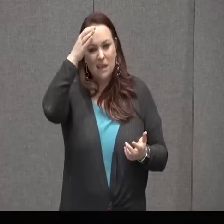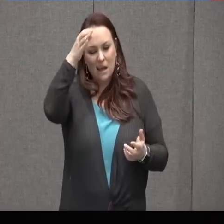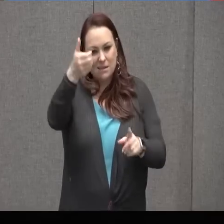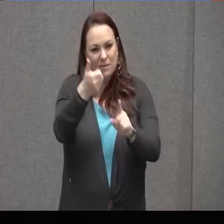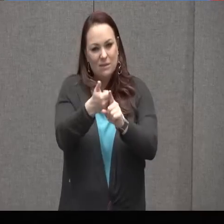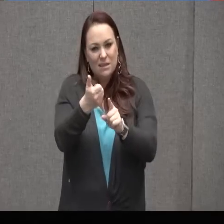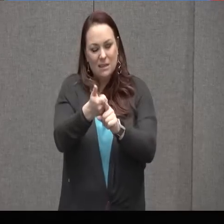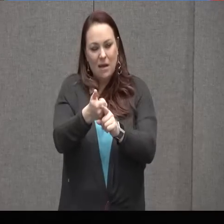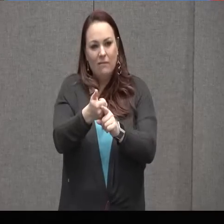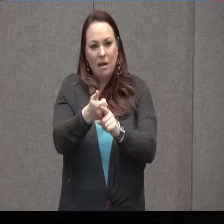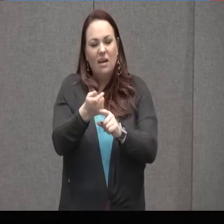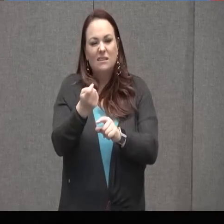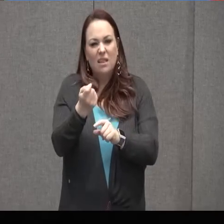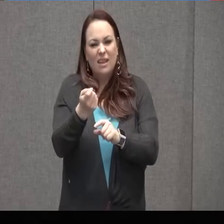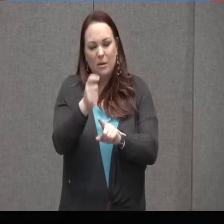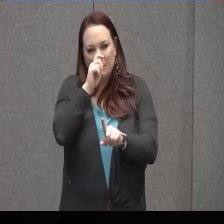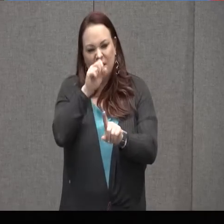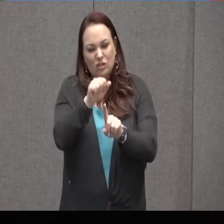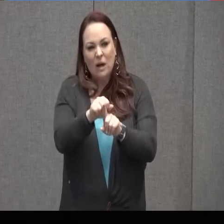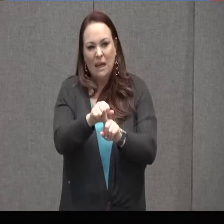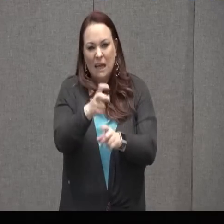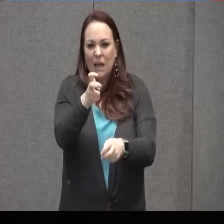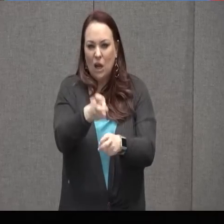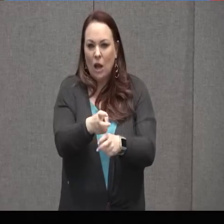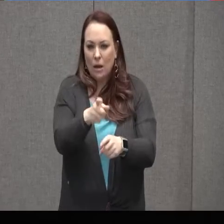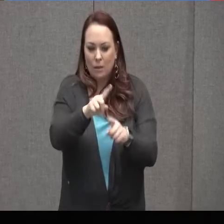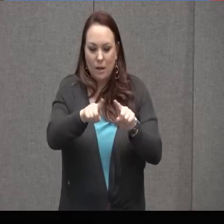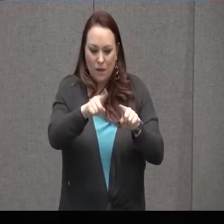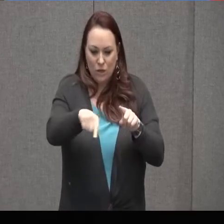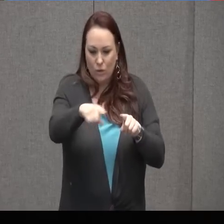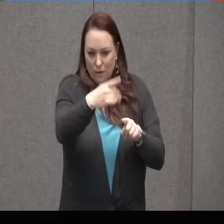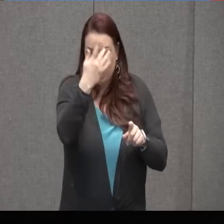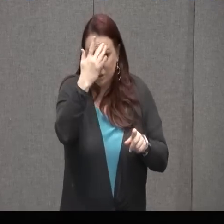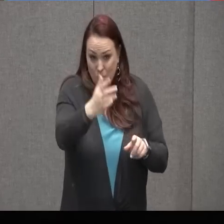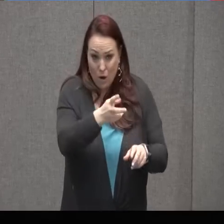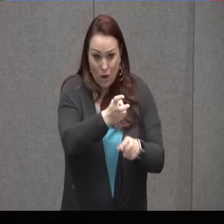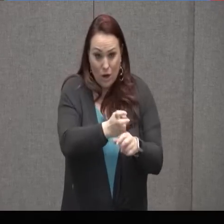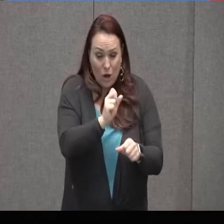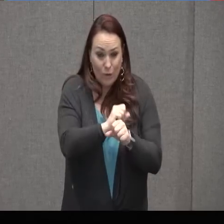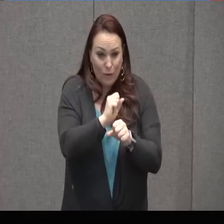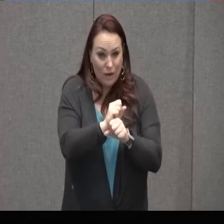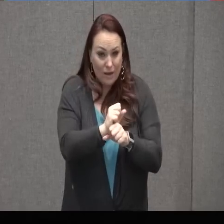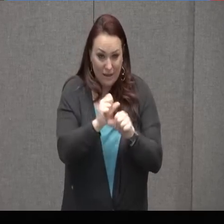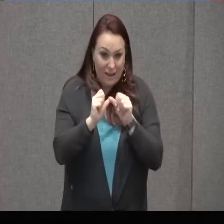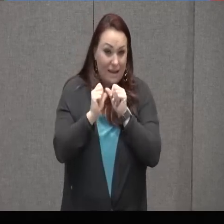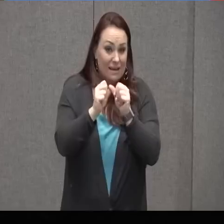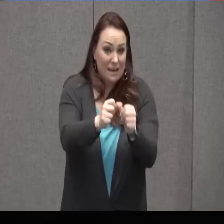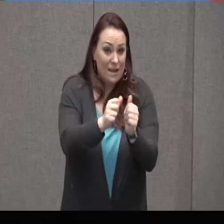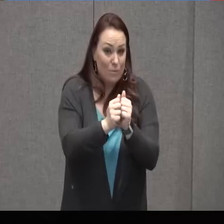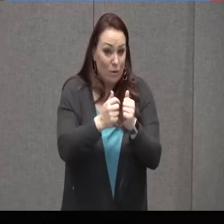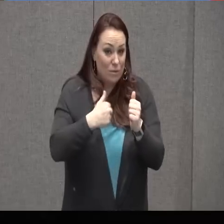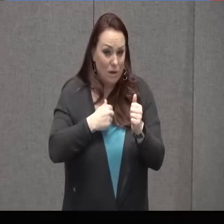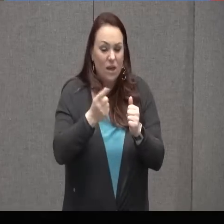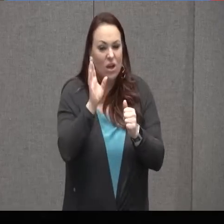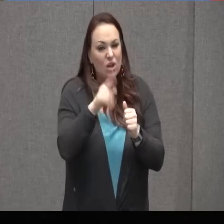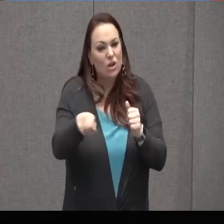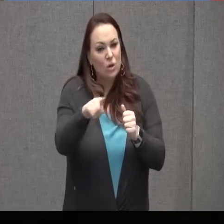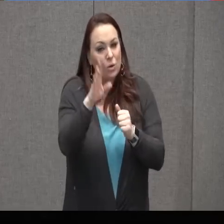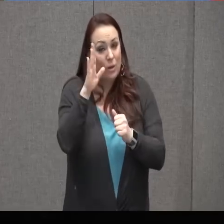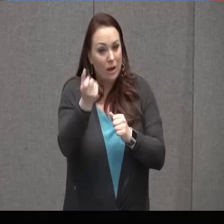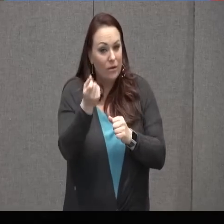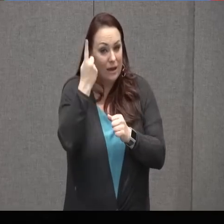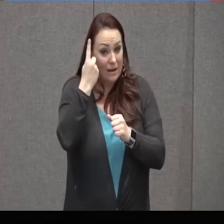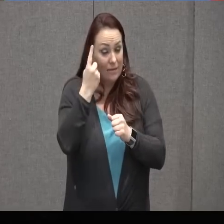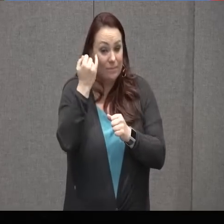I know that you are smart and hardworking. Hang in there with me, you'll get it. So when we say that something appreciates in